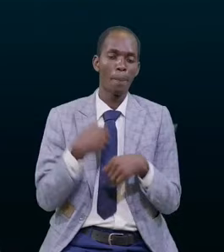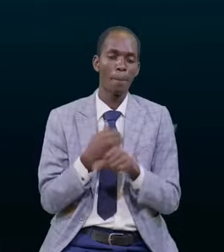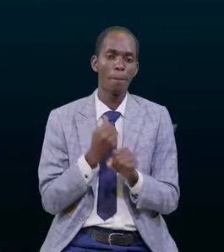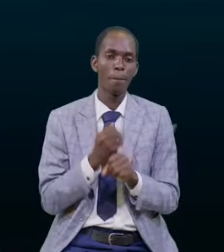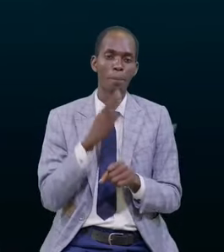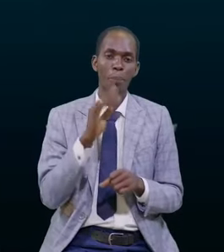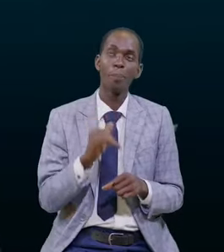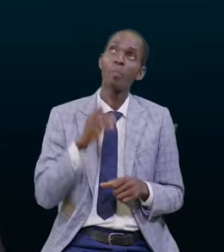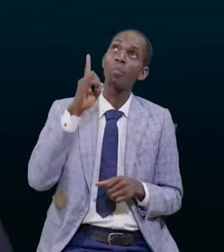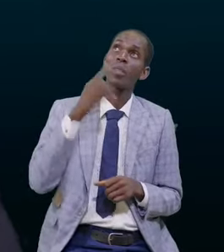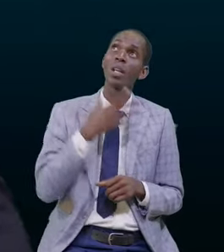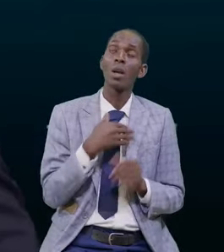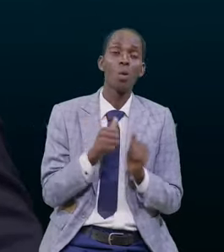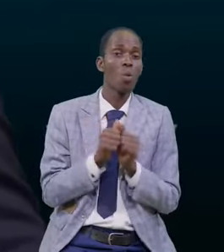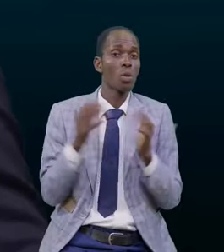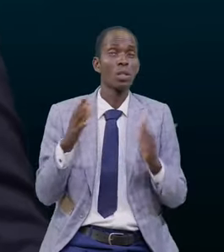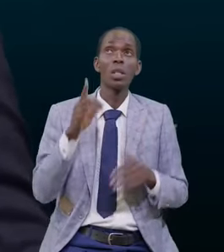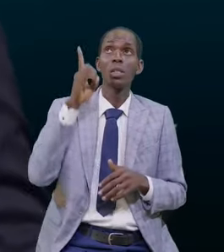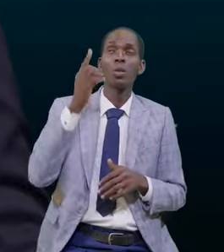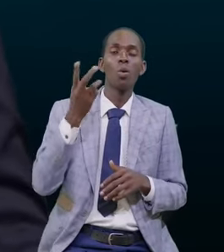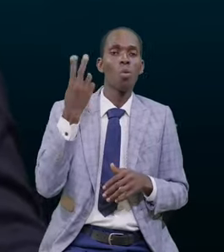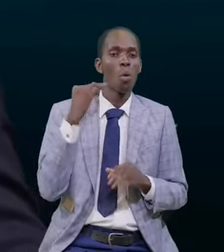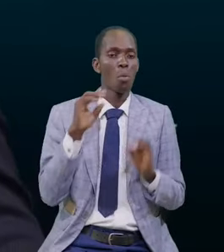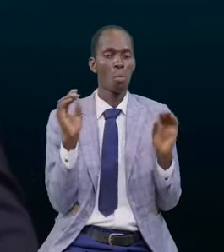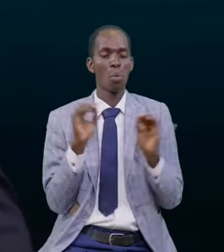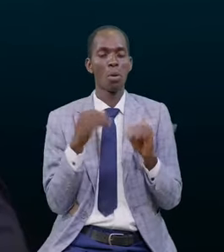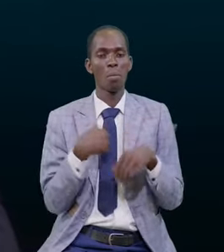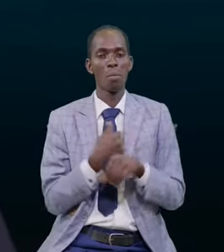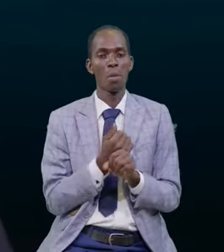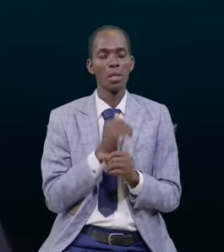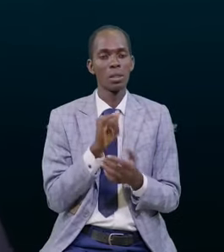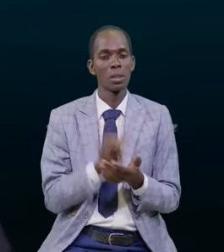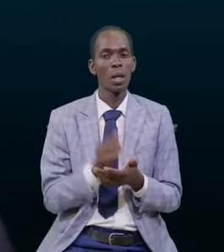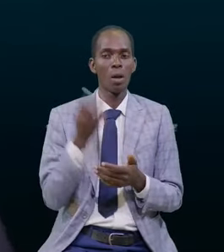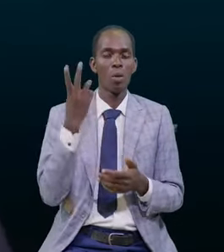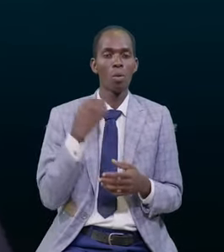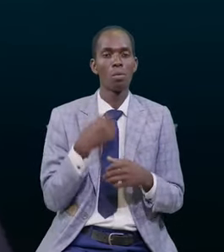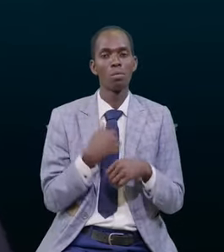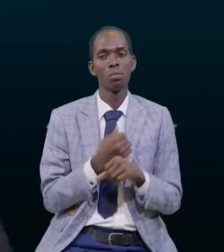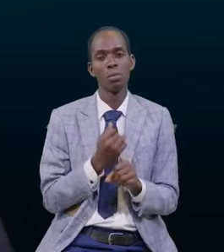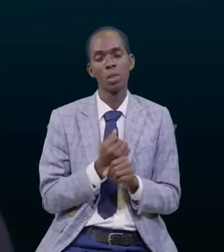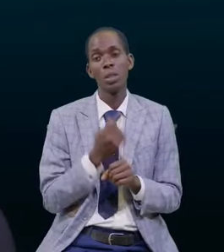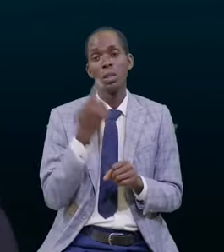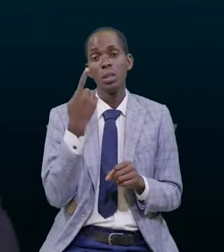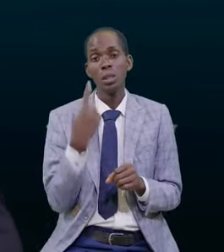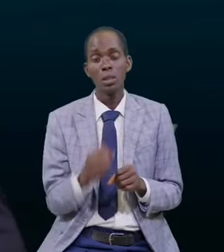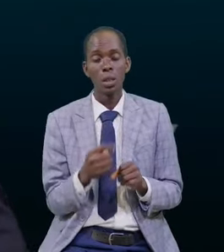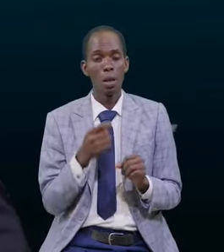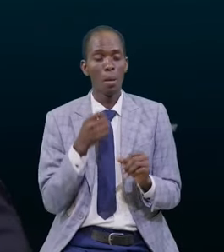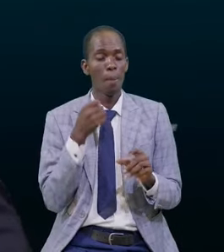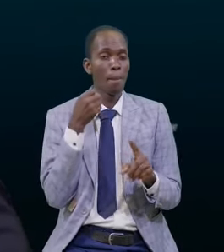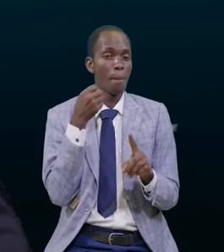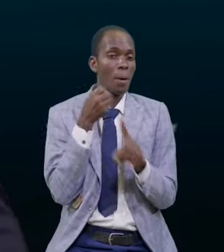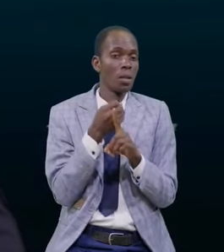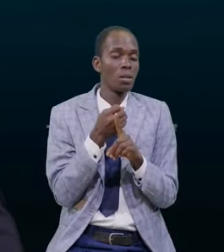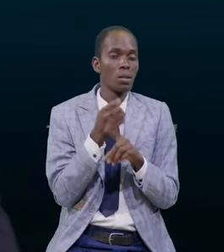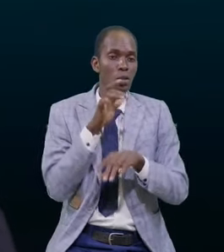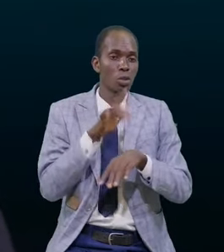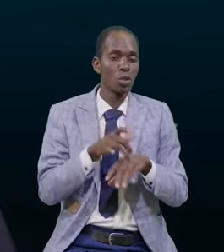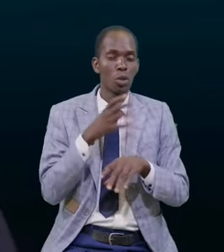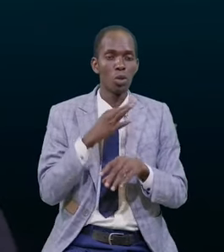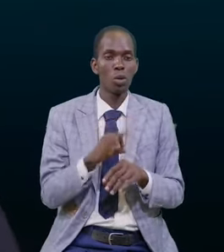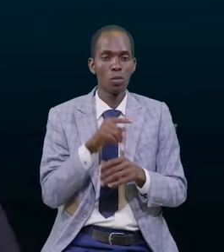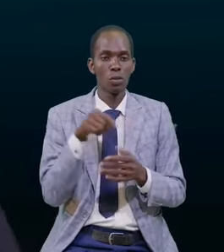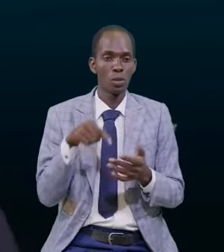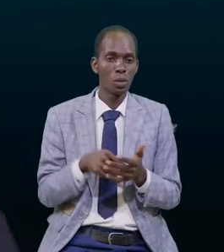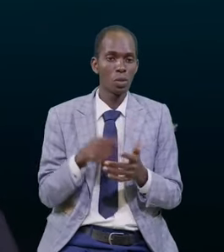him was not anything made that was made the inut of all that the writer to the Hebrews is getting at here